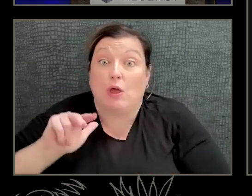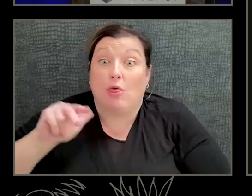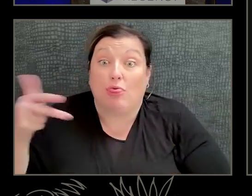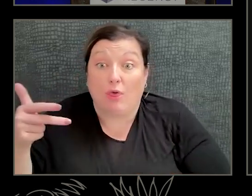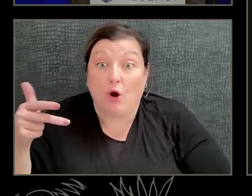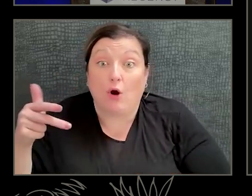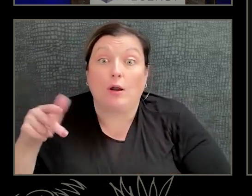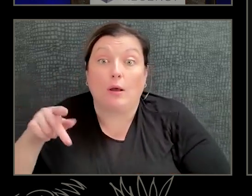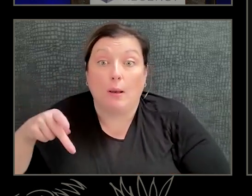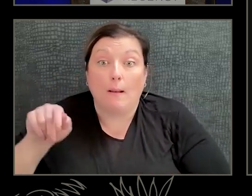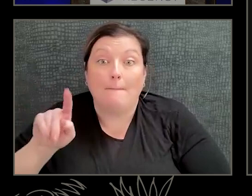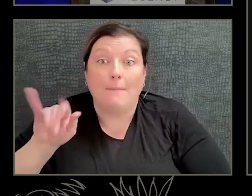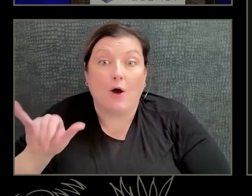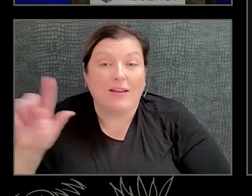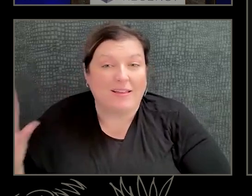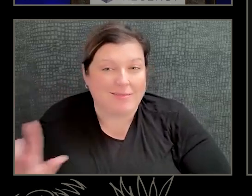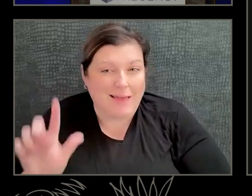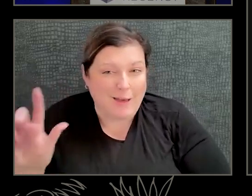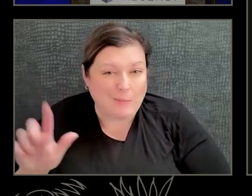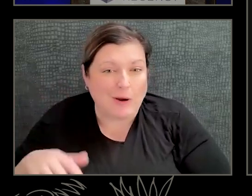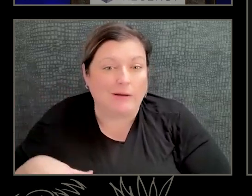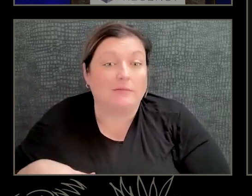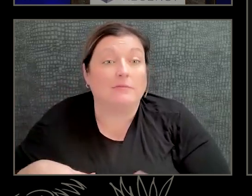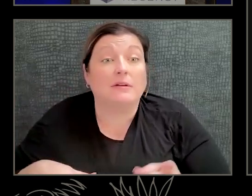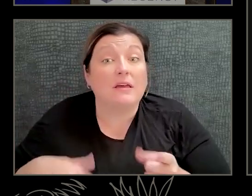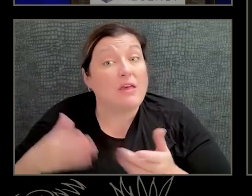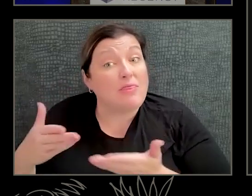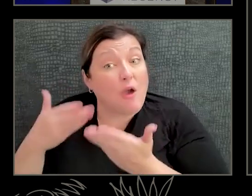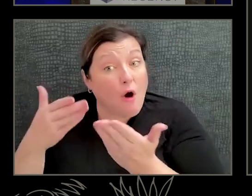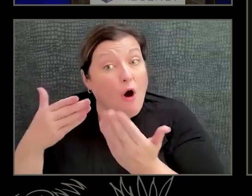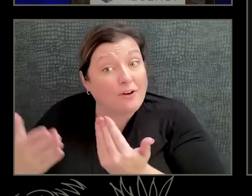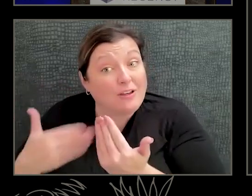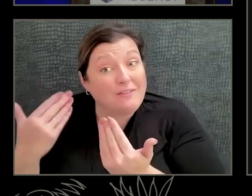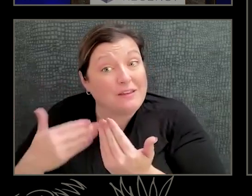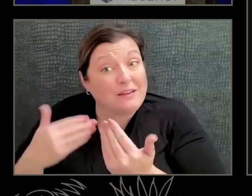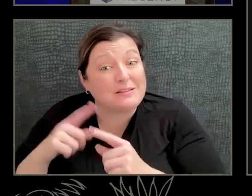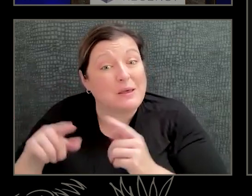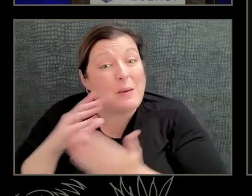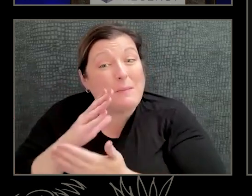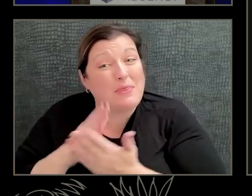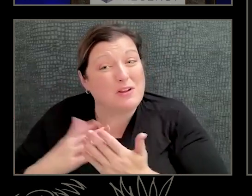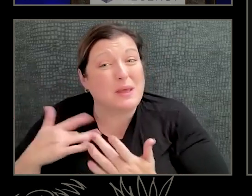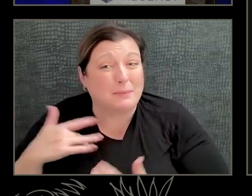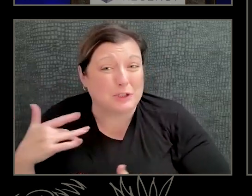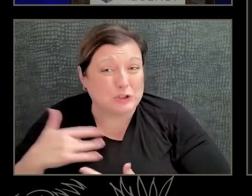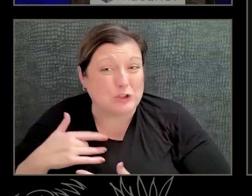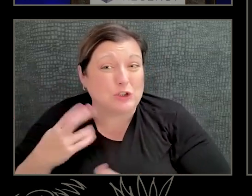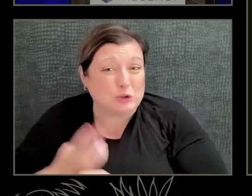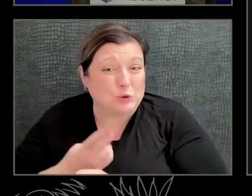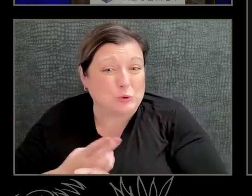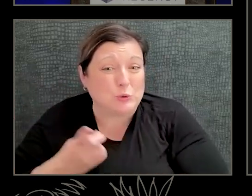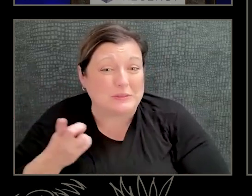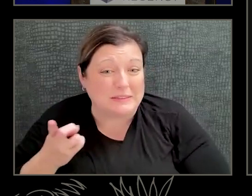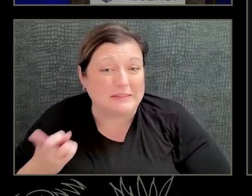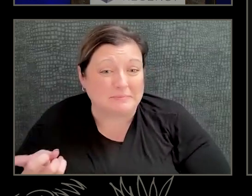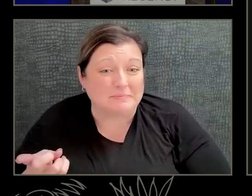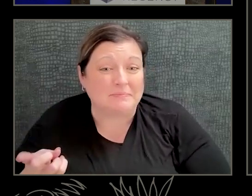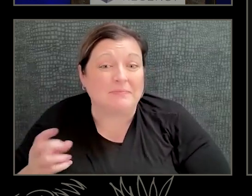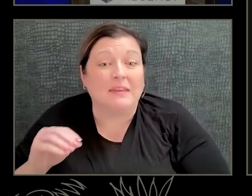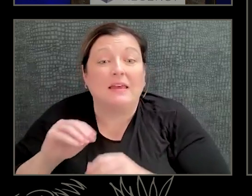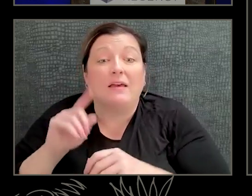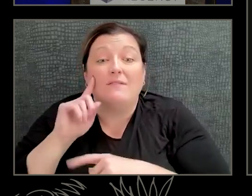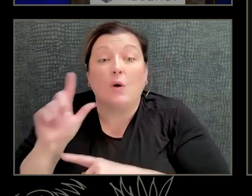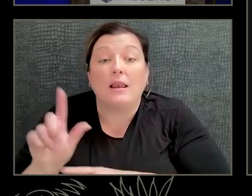library? While they offer a lot of convenience, there are some concerns about using third-party libraries in enterprise